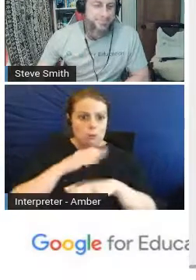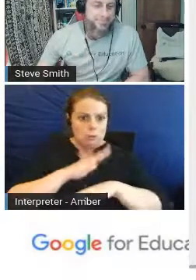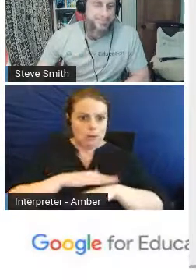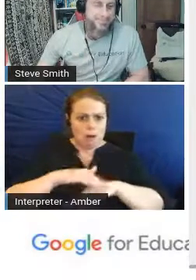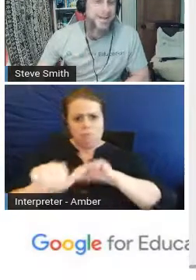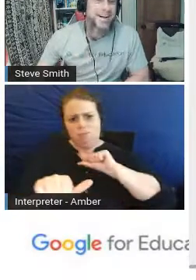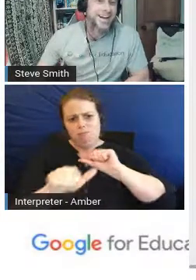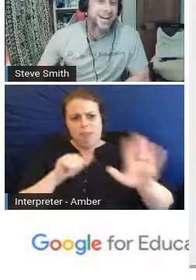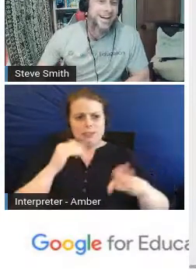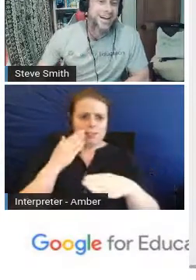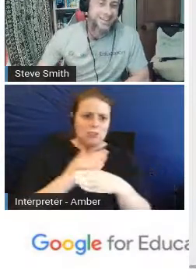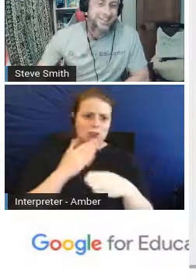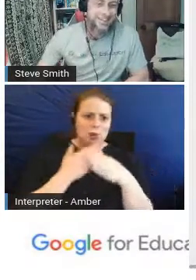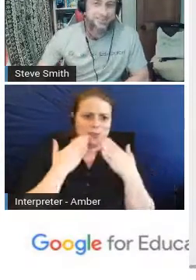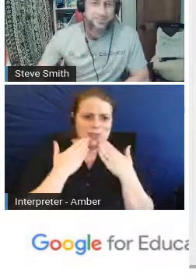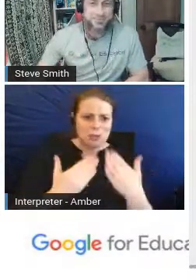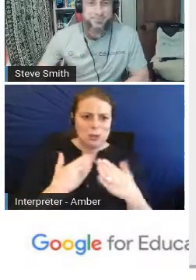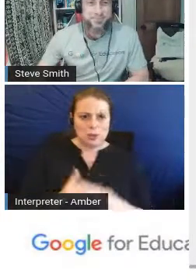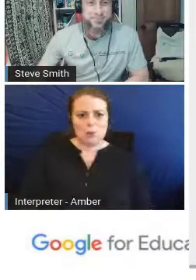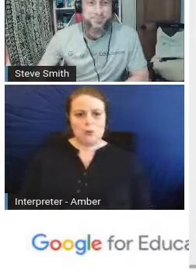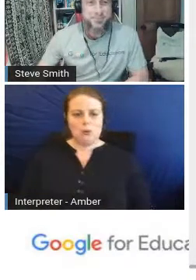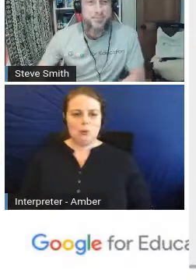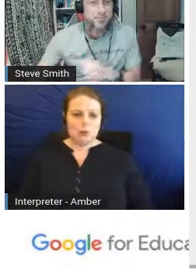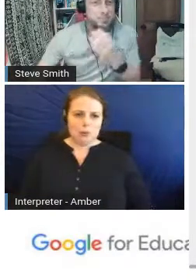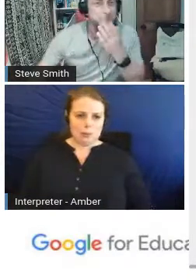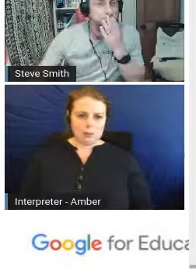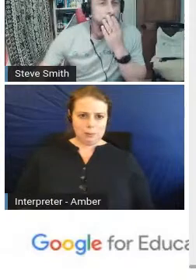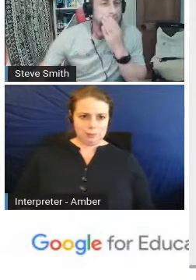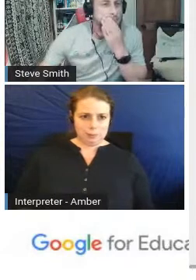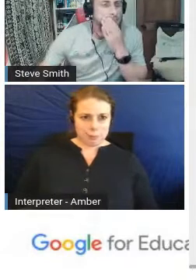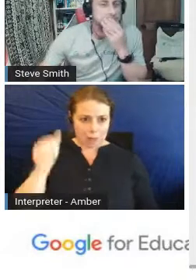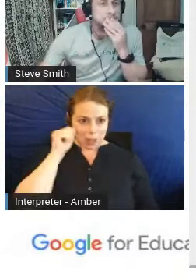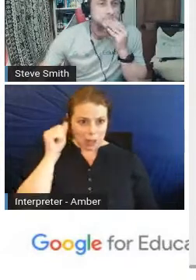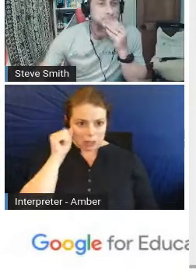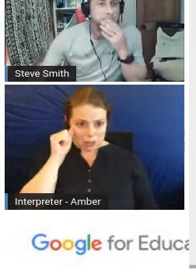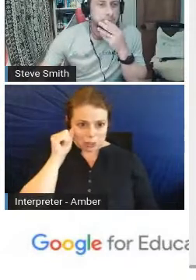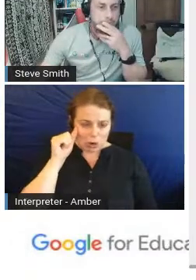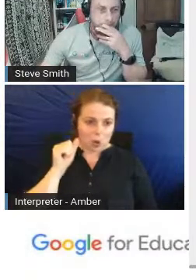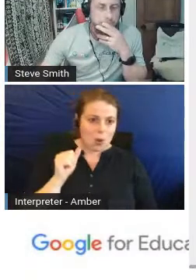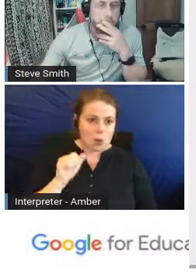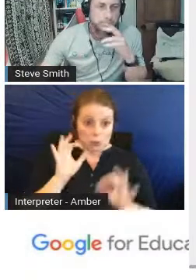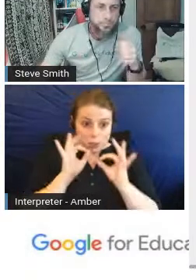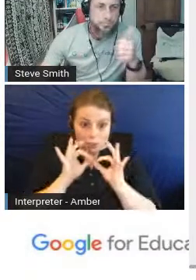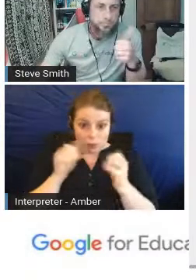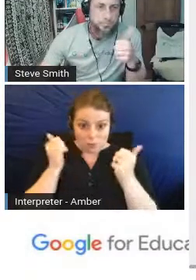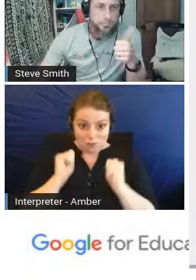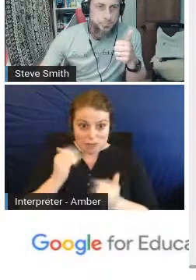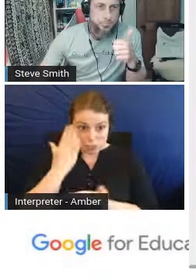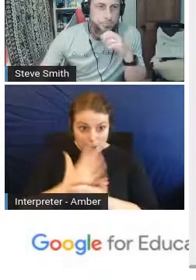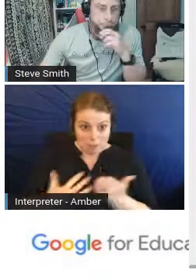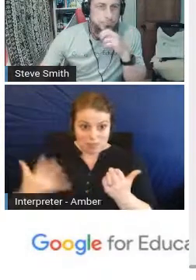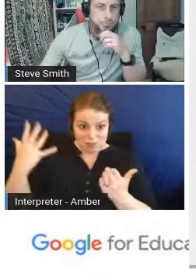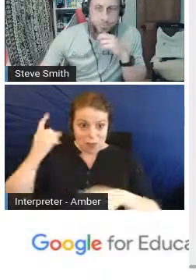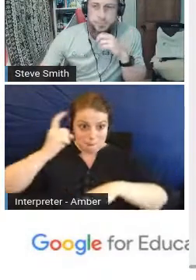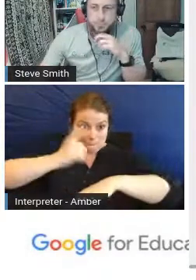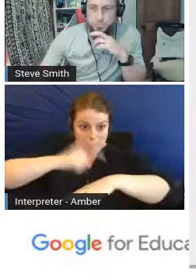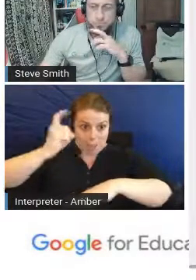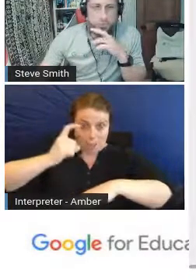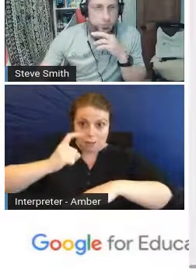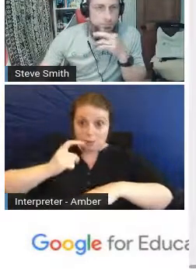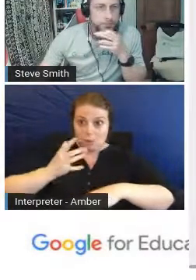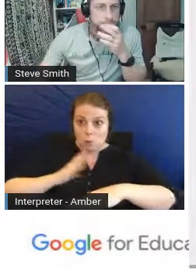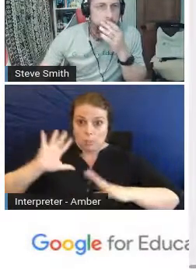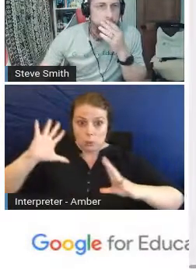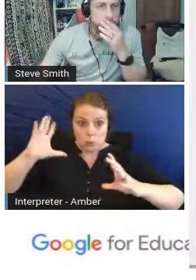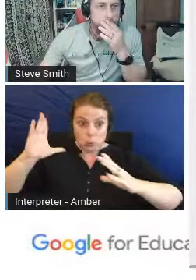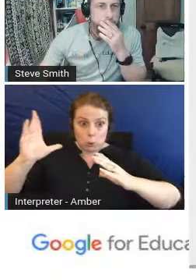job. Thank you. I know that Amber is going to leave us at 5:30 exactly, so we're going to start to wrap up now. And